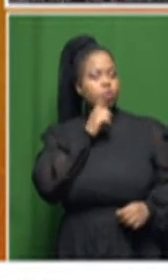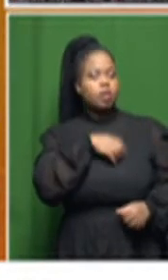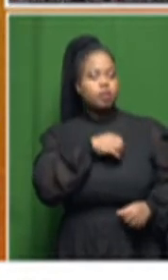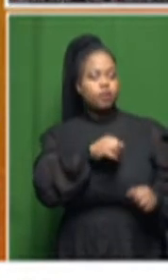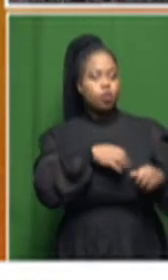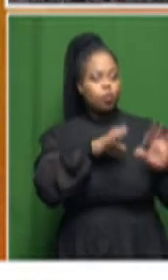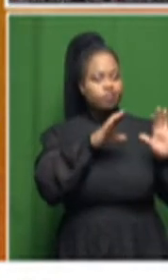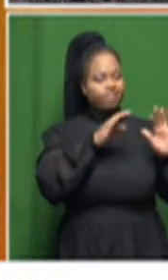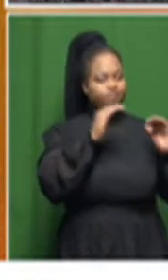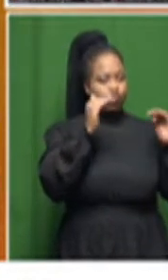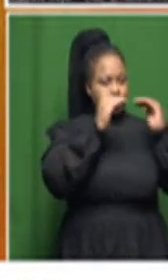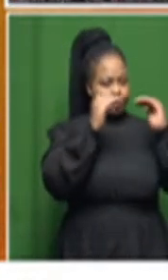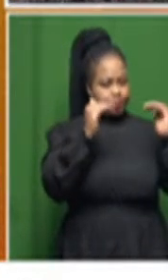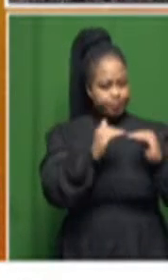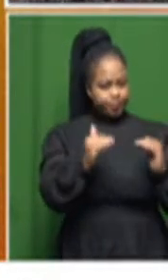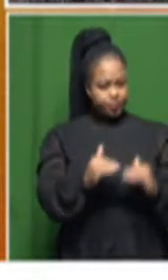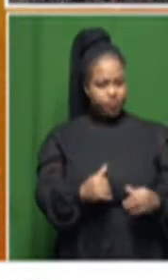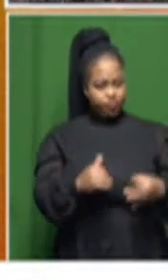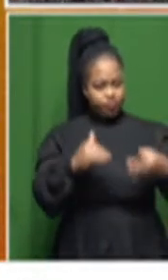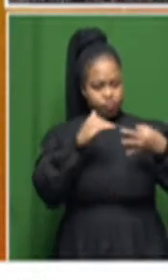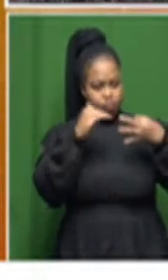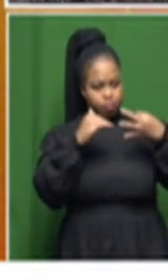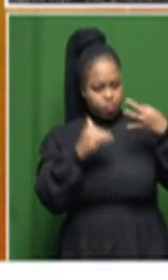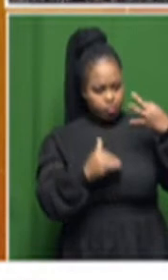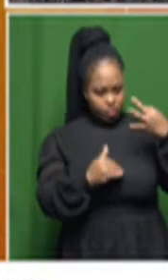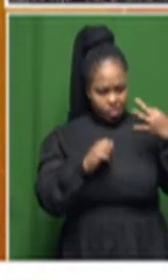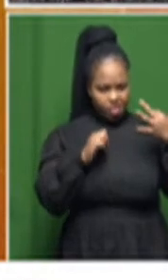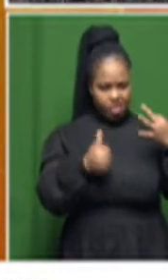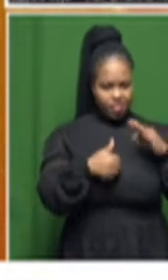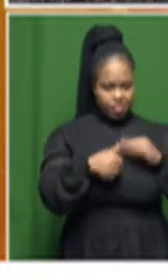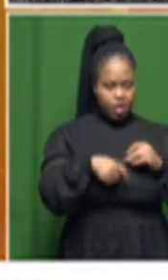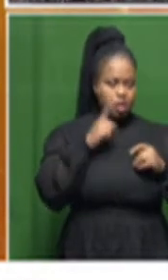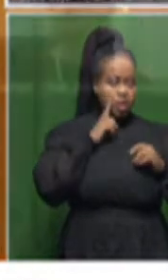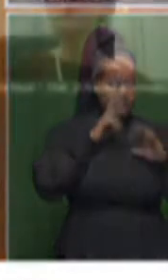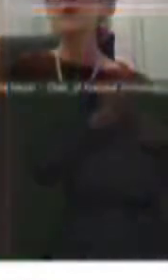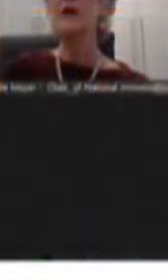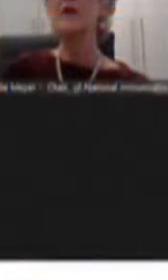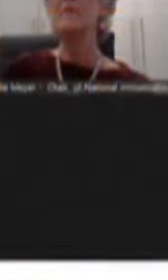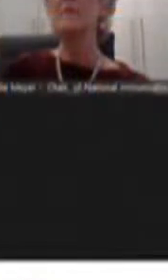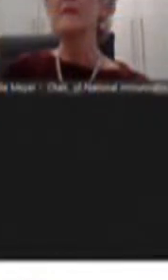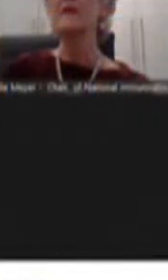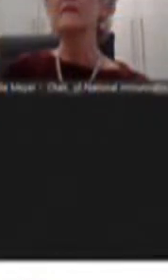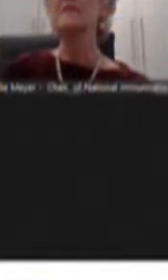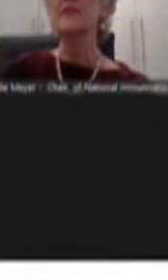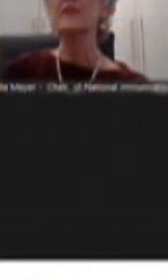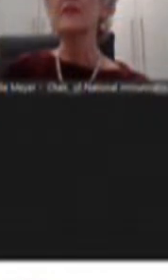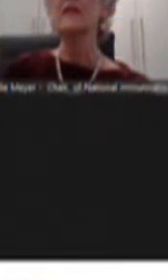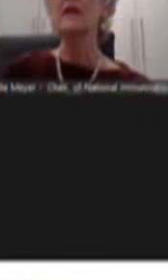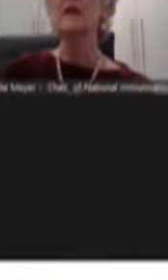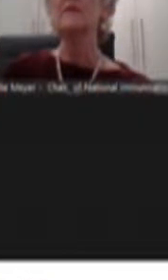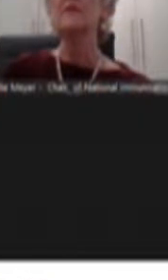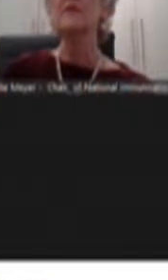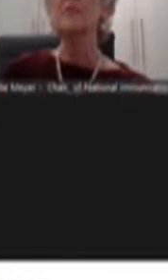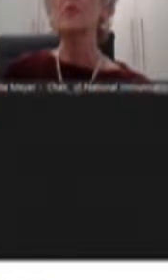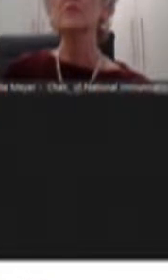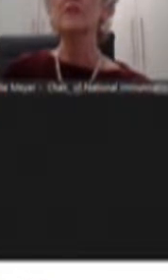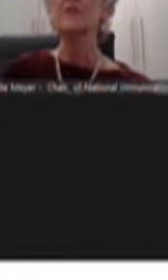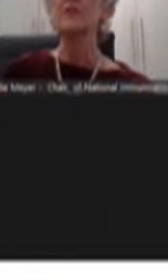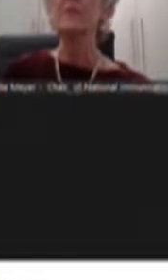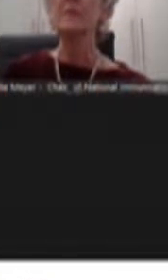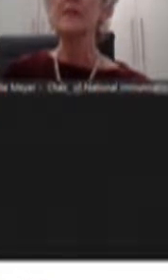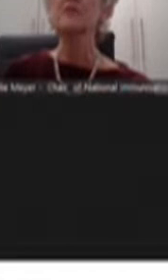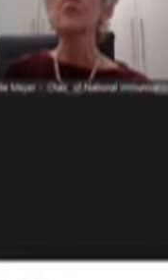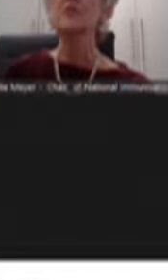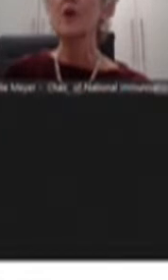or phases of clinical trials before they are being approved. So it is very important